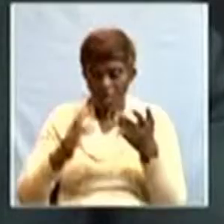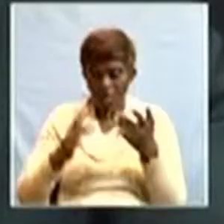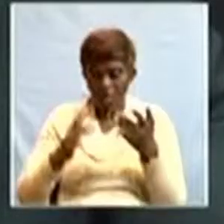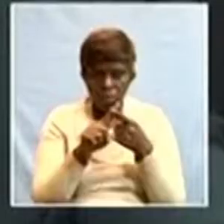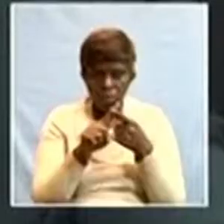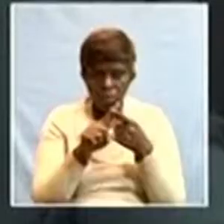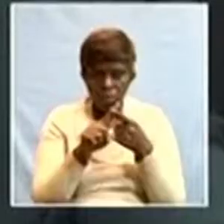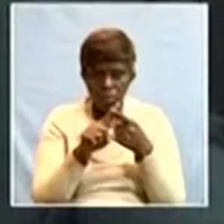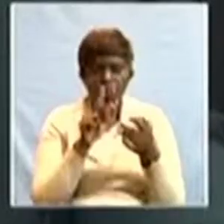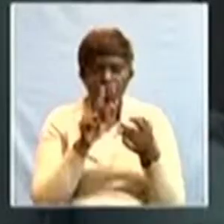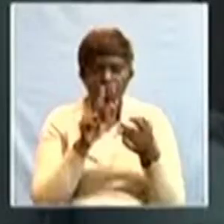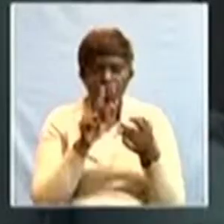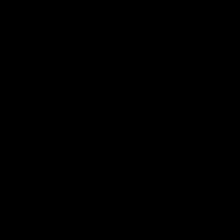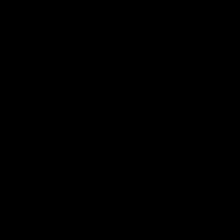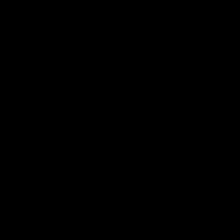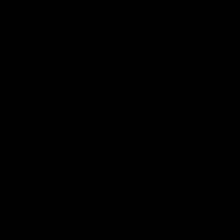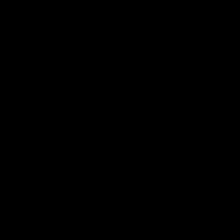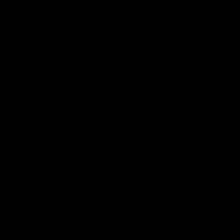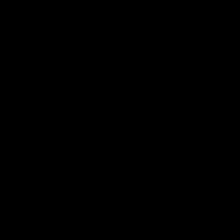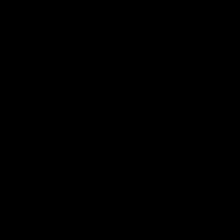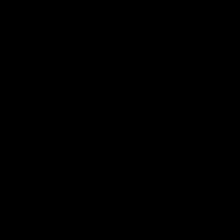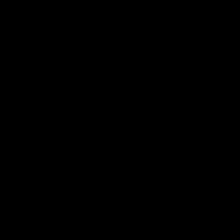the program guidelines?